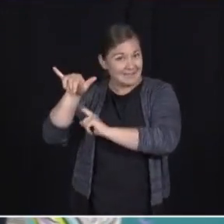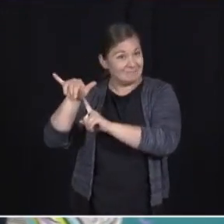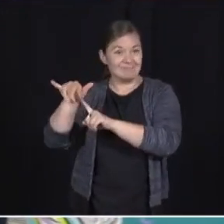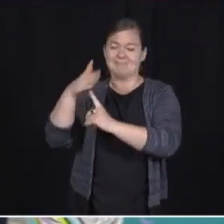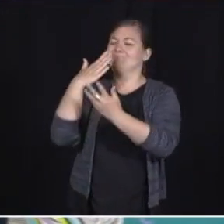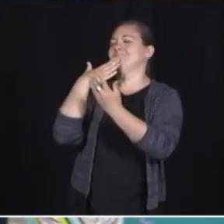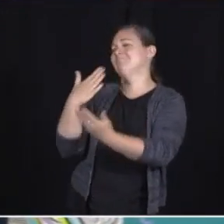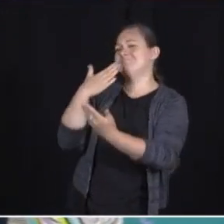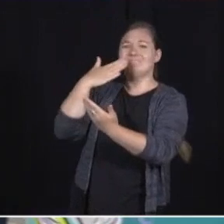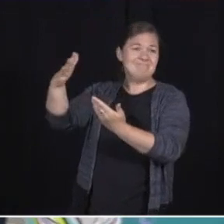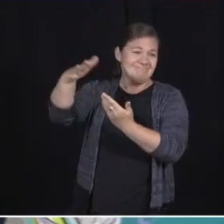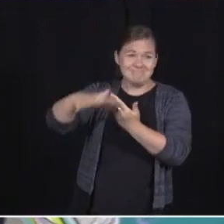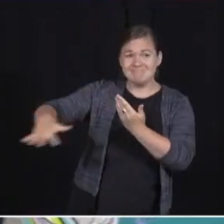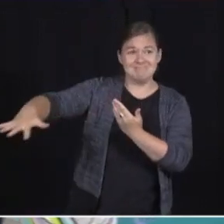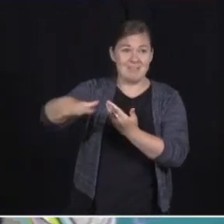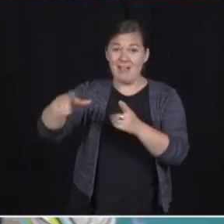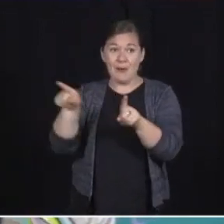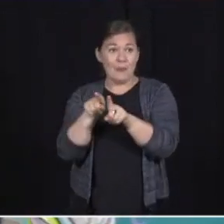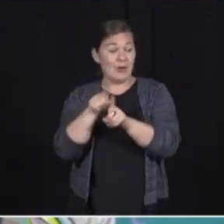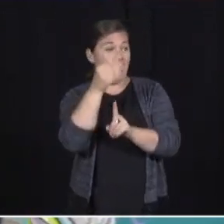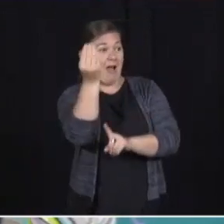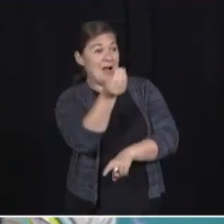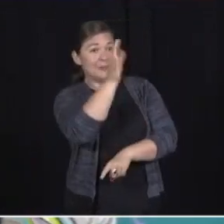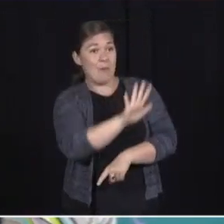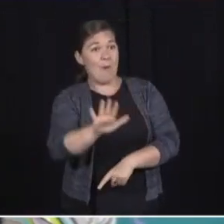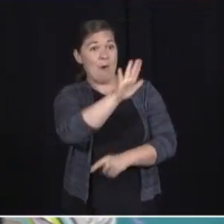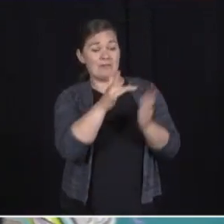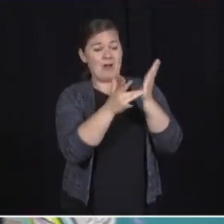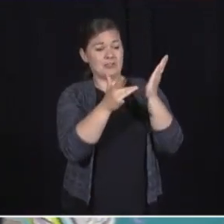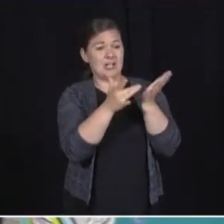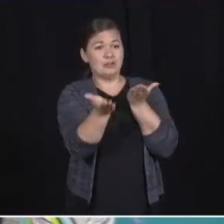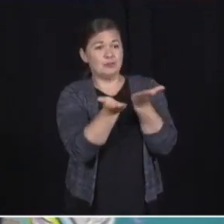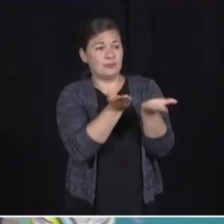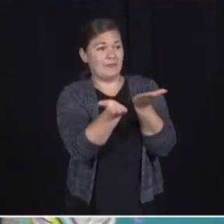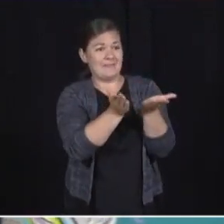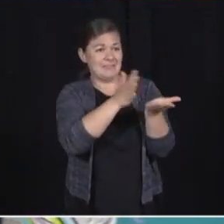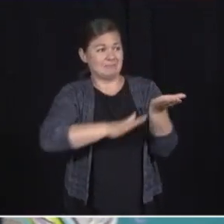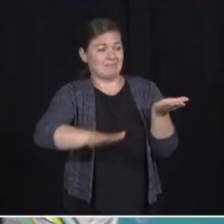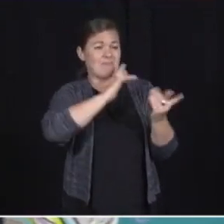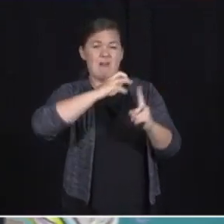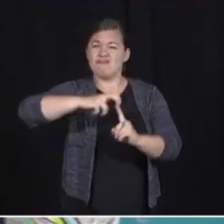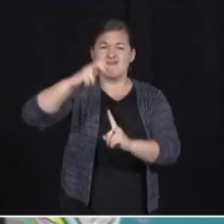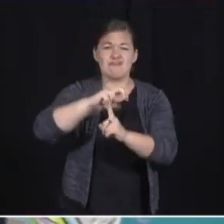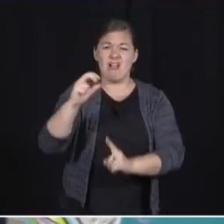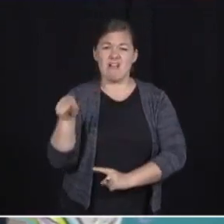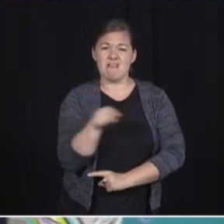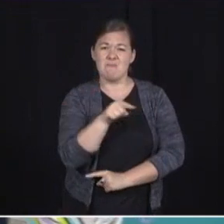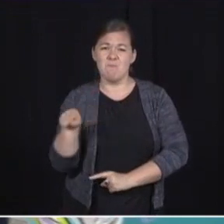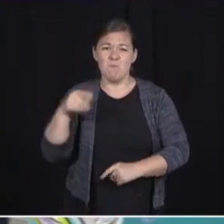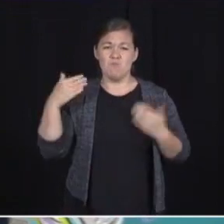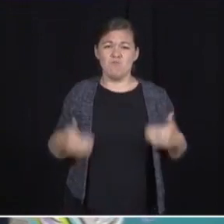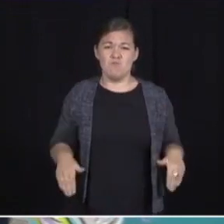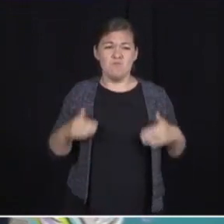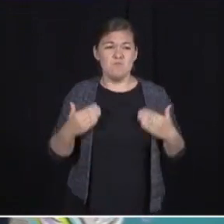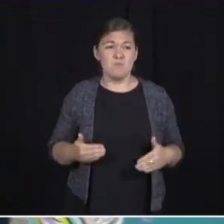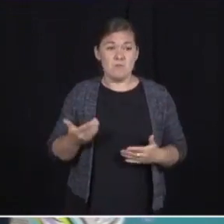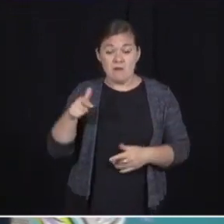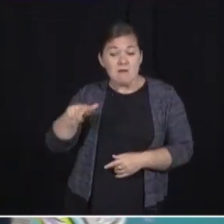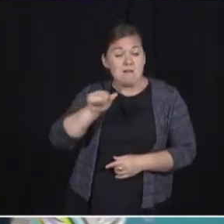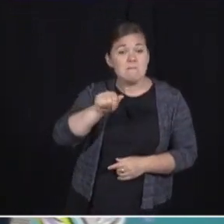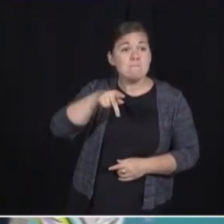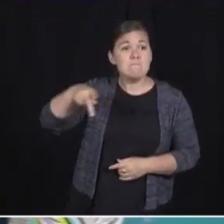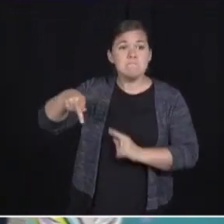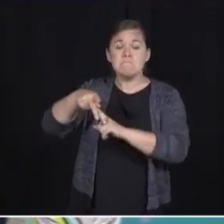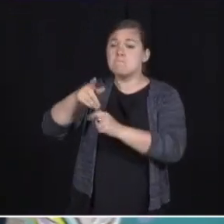the Ontario Digital Service. You all are absolute champions. This is an app that puts your privacy